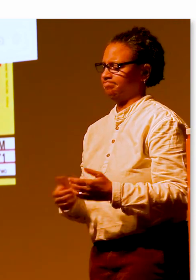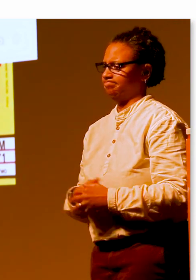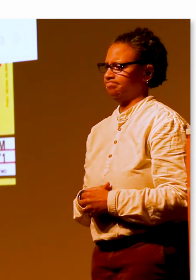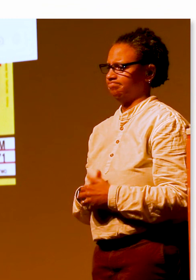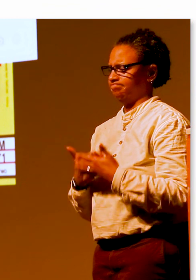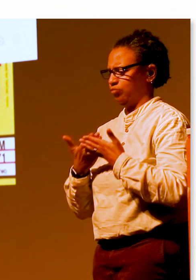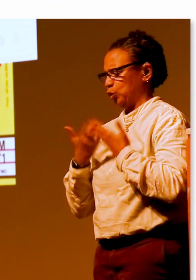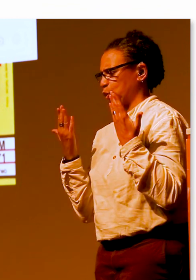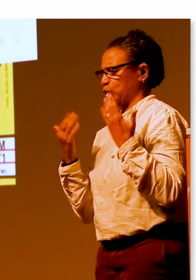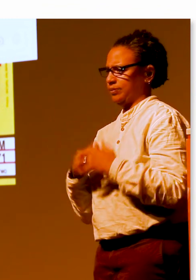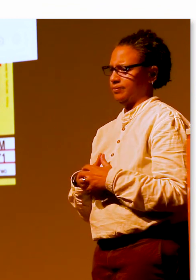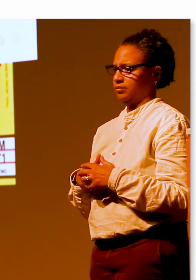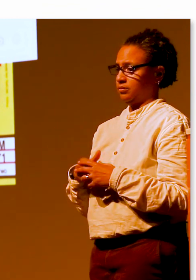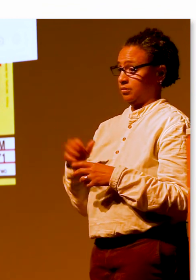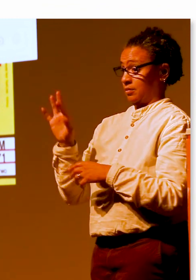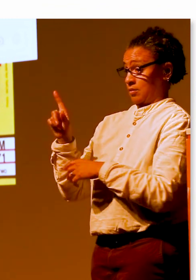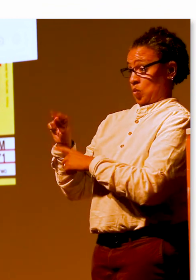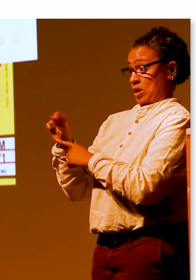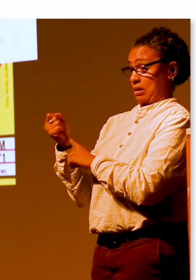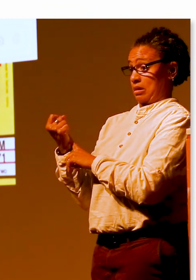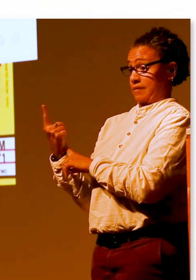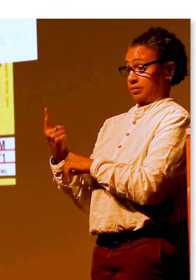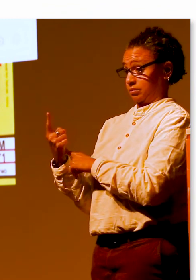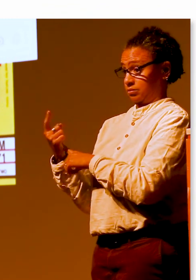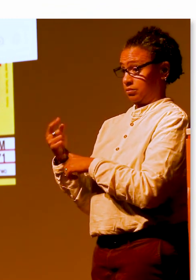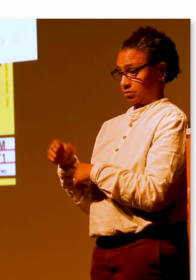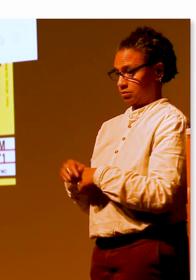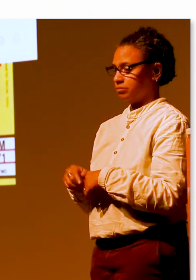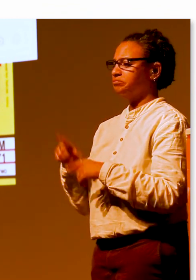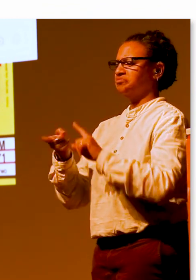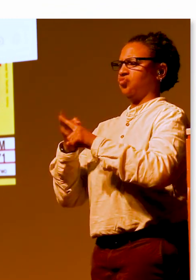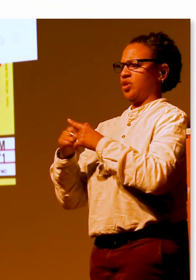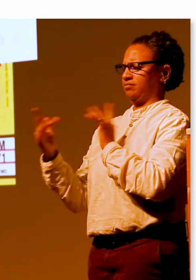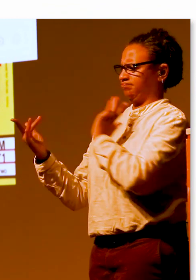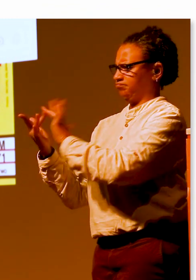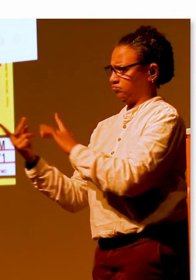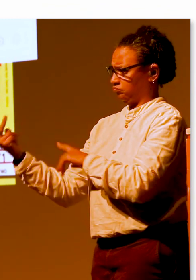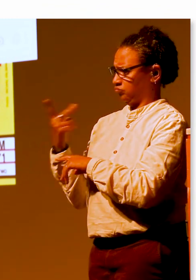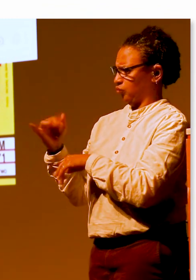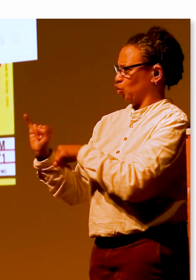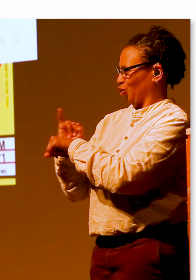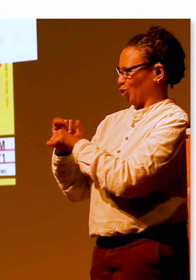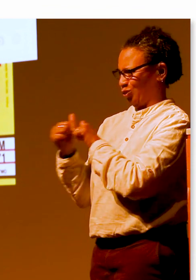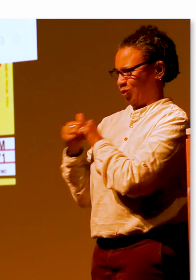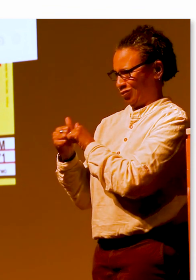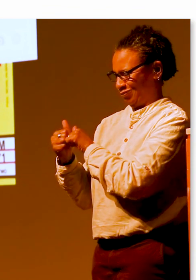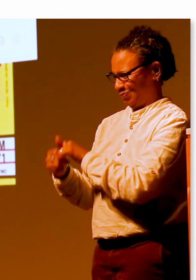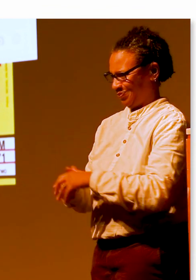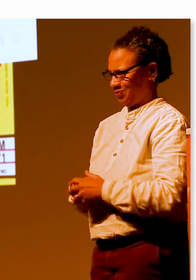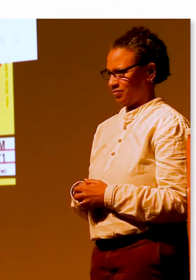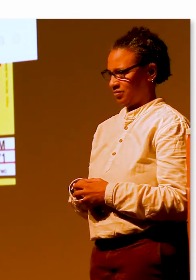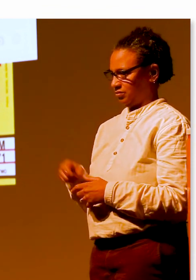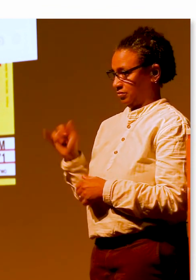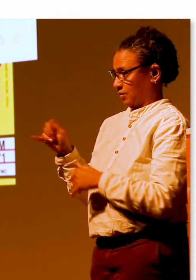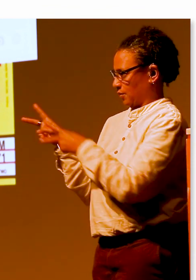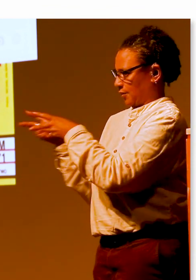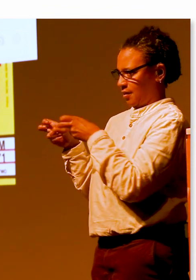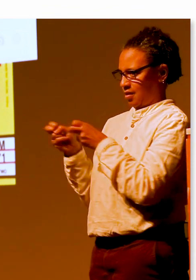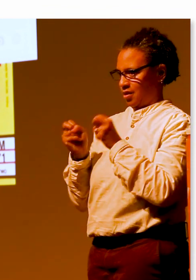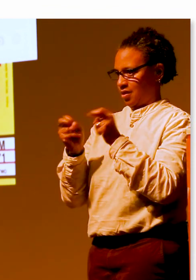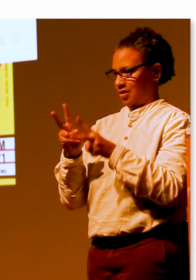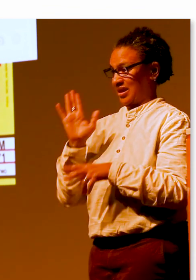my friend Marcellus, who was an intern with me at the Studio Museum in Harlem, and posted this to his Facebook page, asking him to